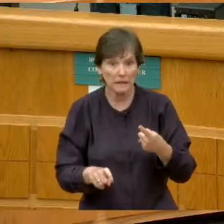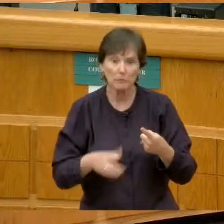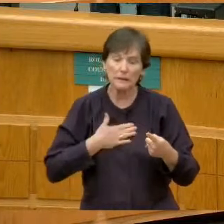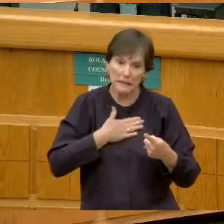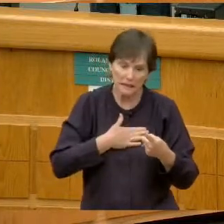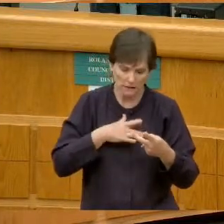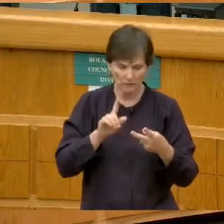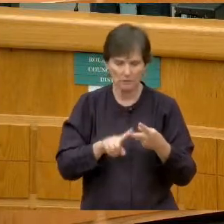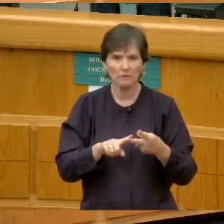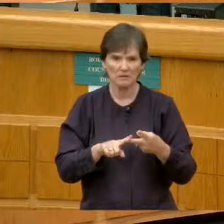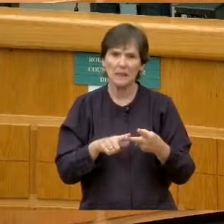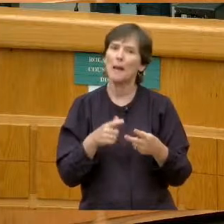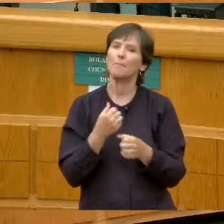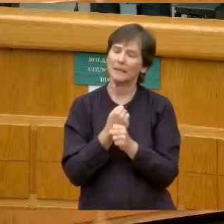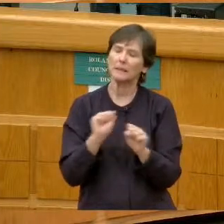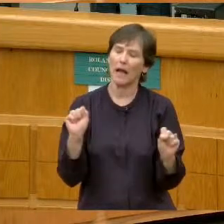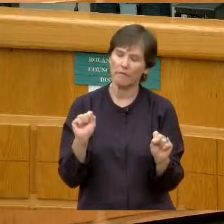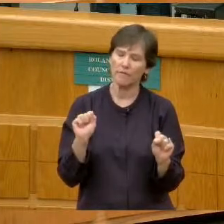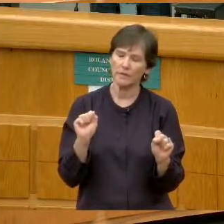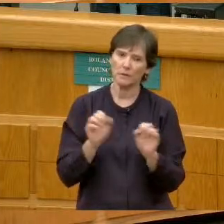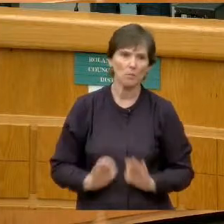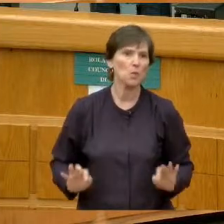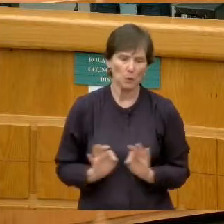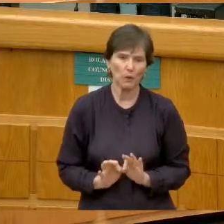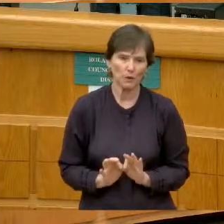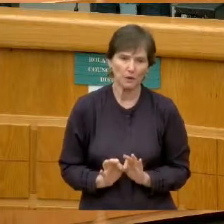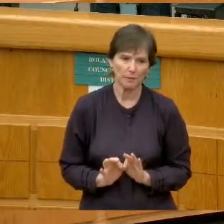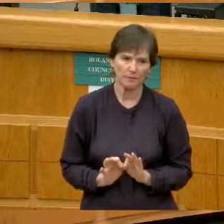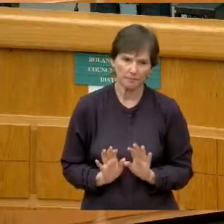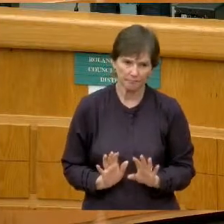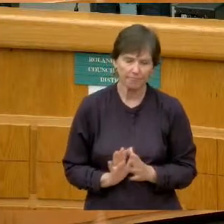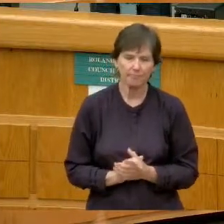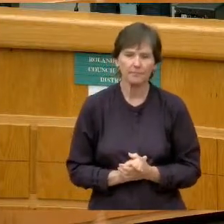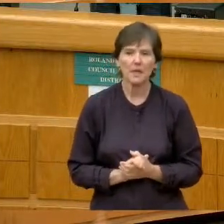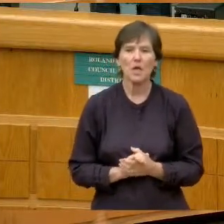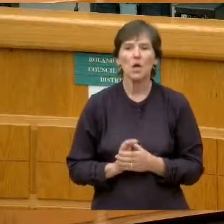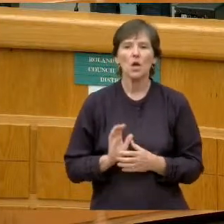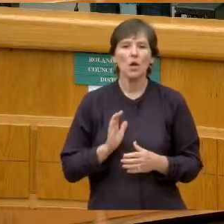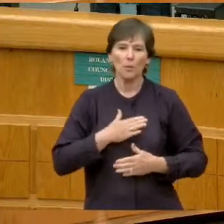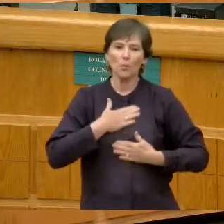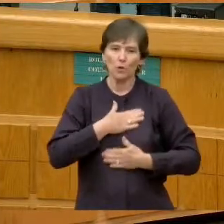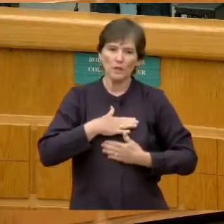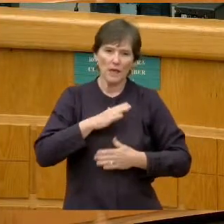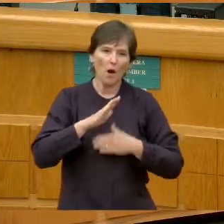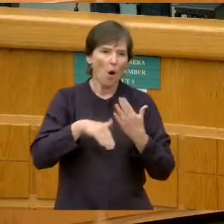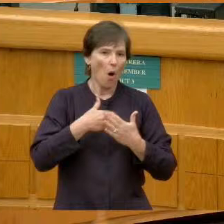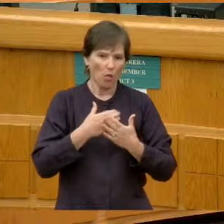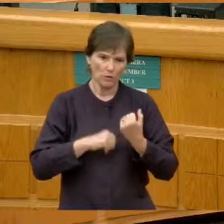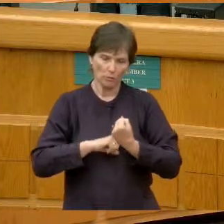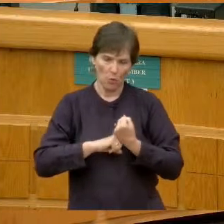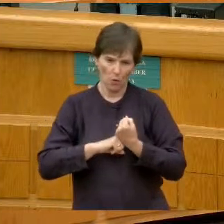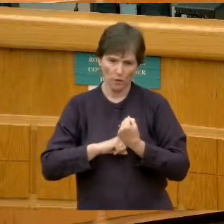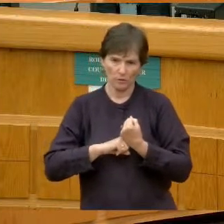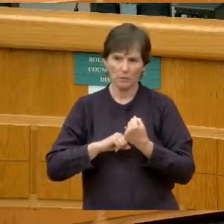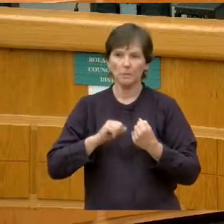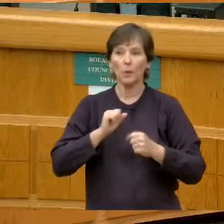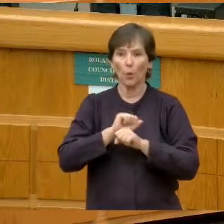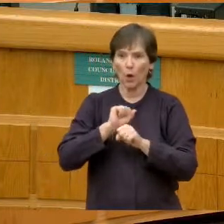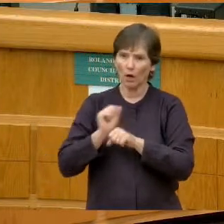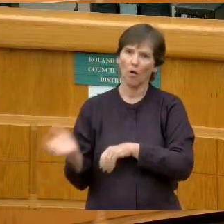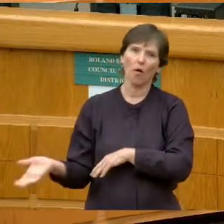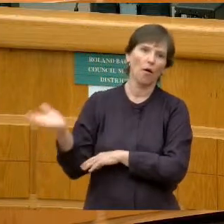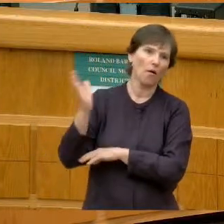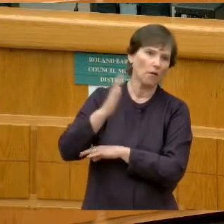that very much. And we have been working all day long, and probably before